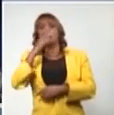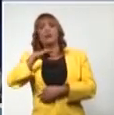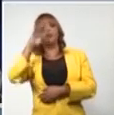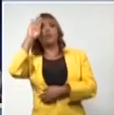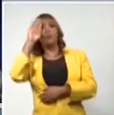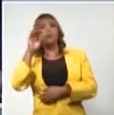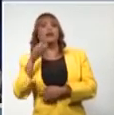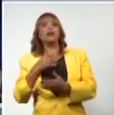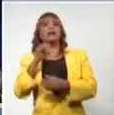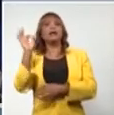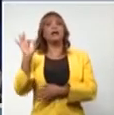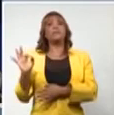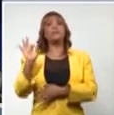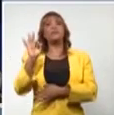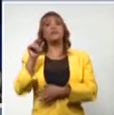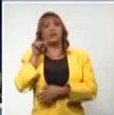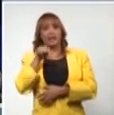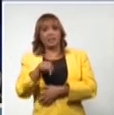of